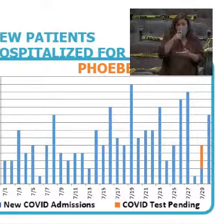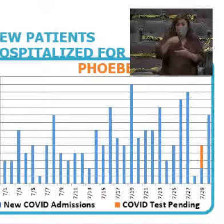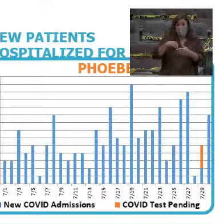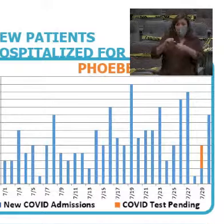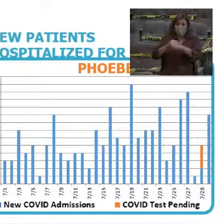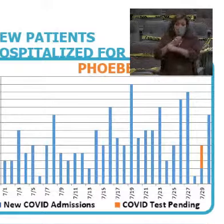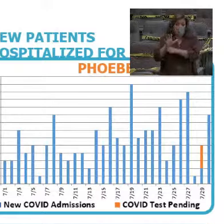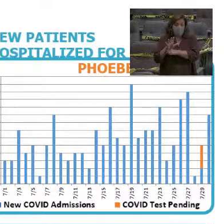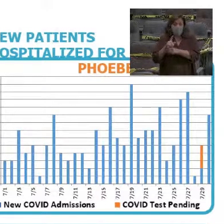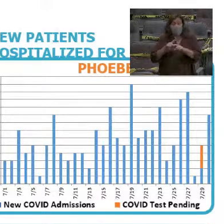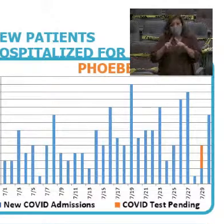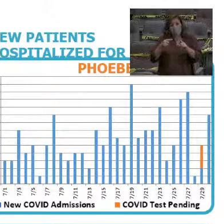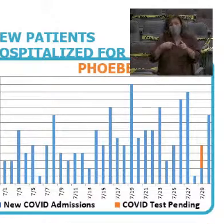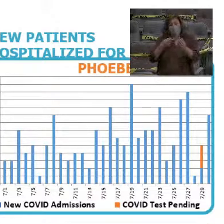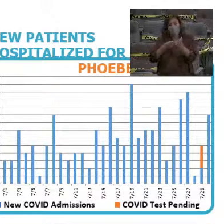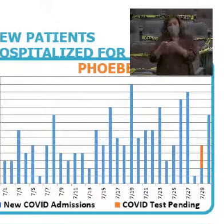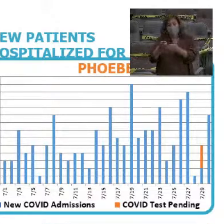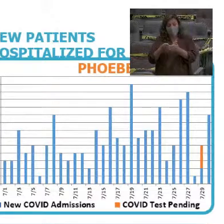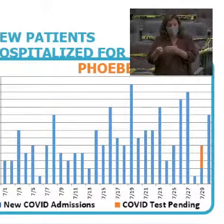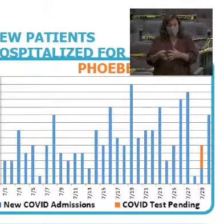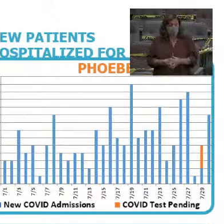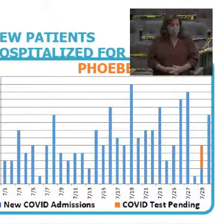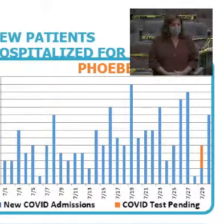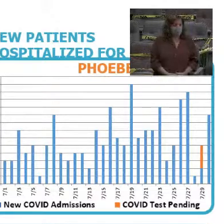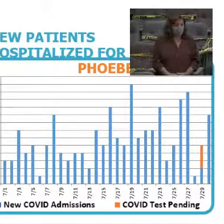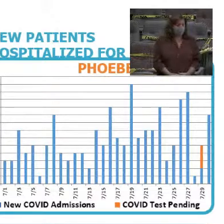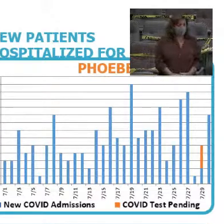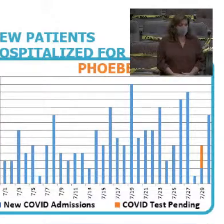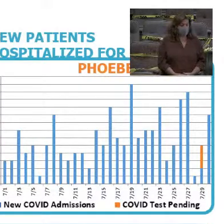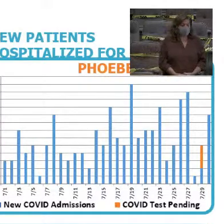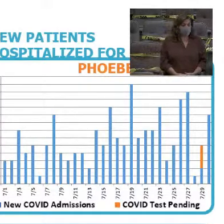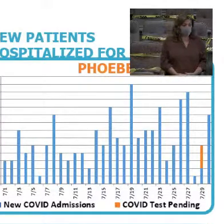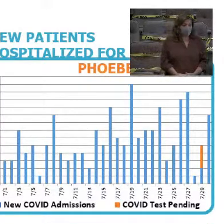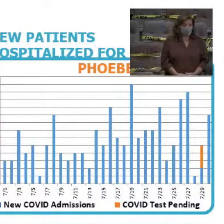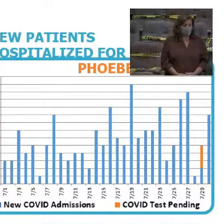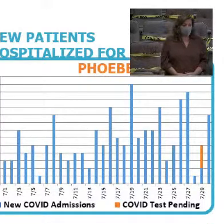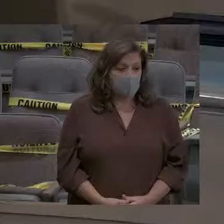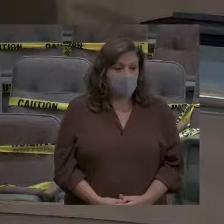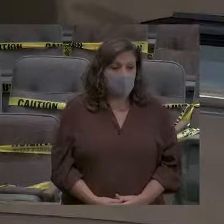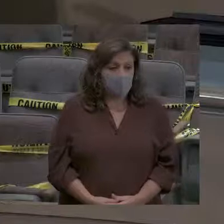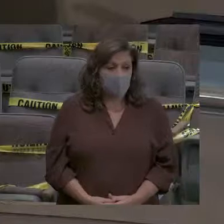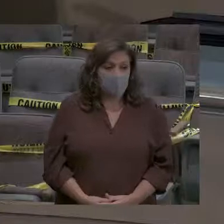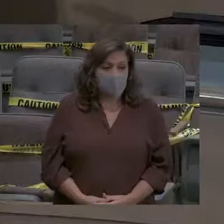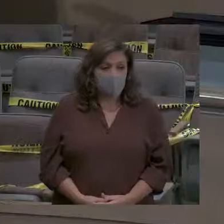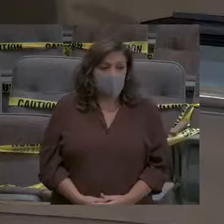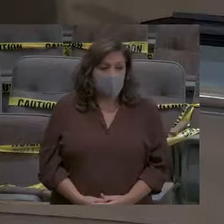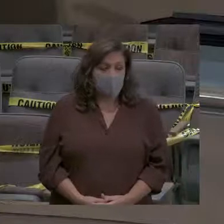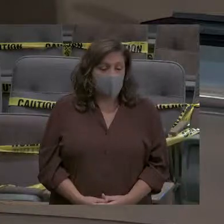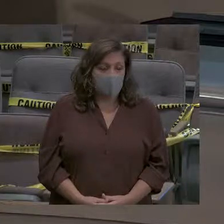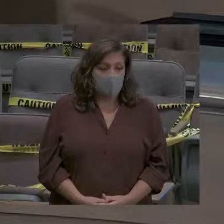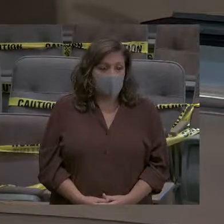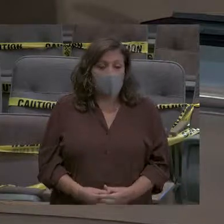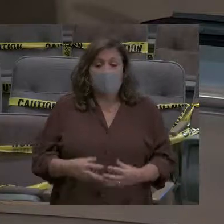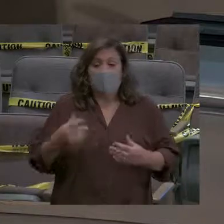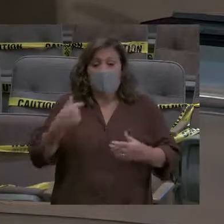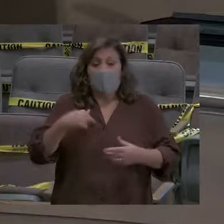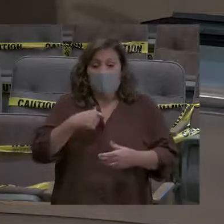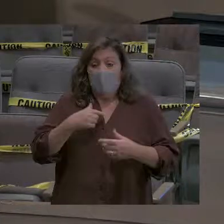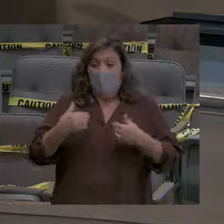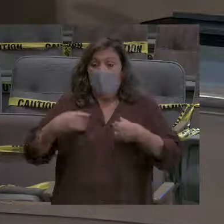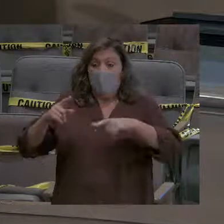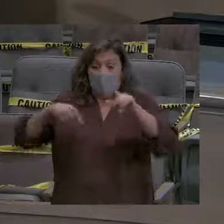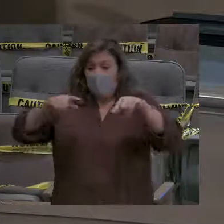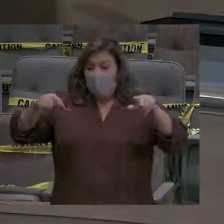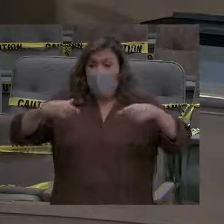honest with you and tell you, in terms of therapies, there's simply no silver bullet at